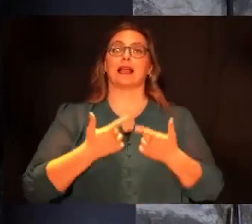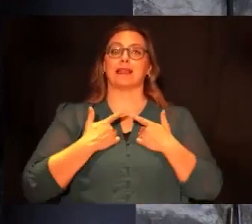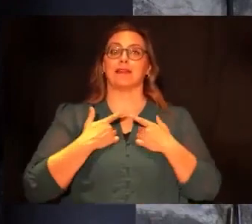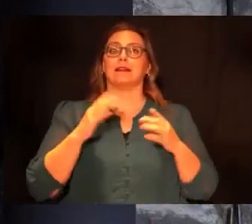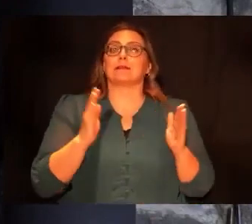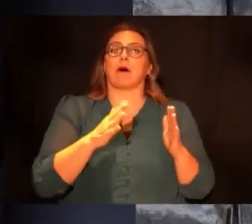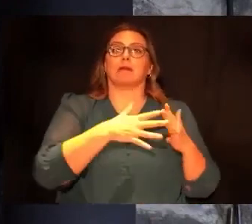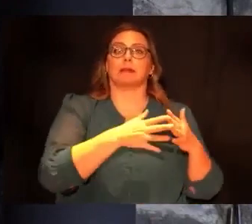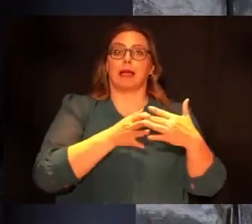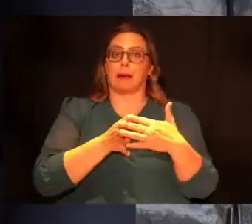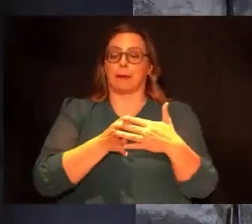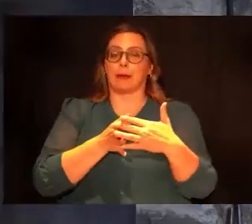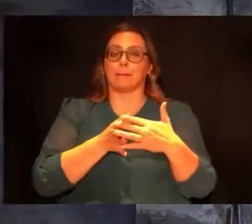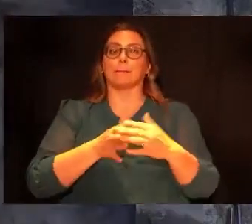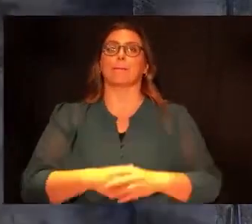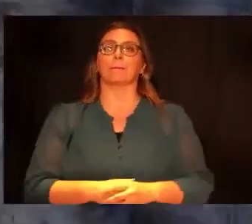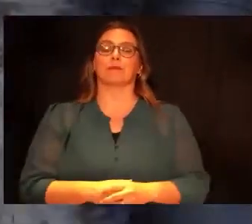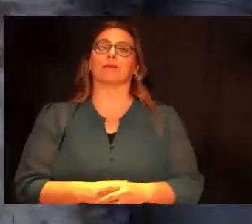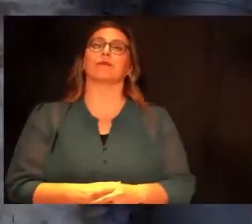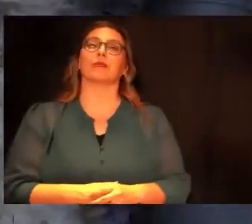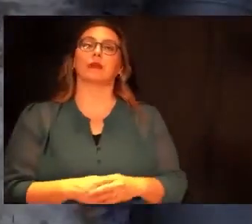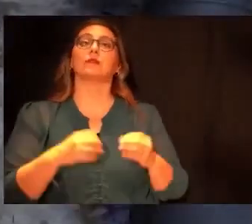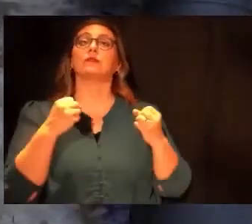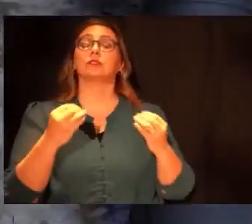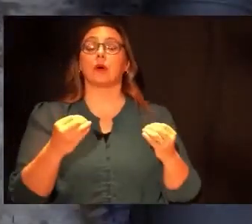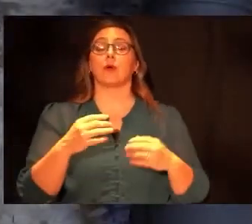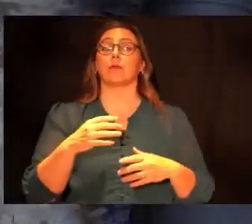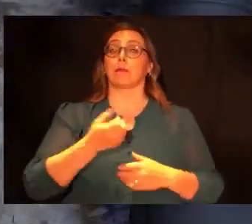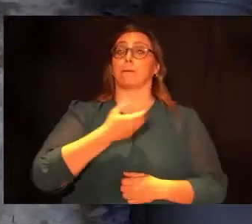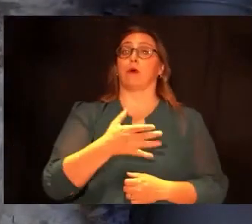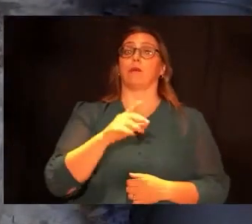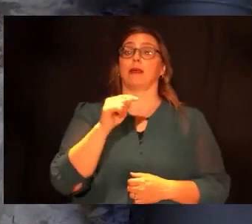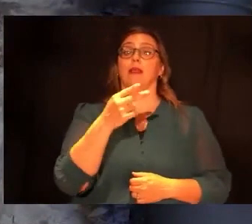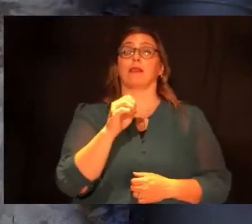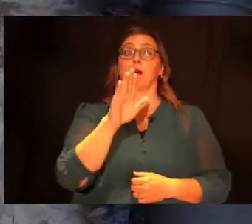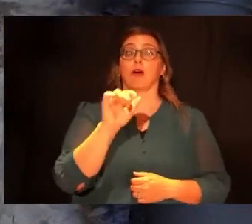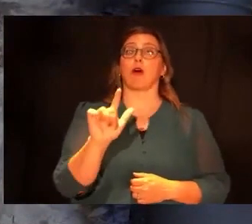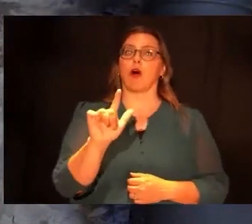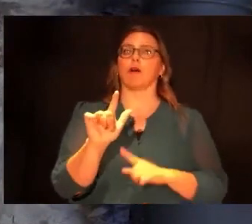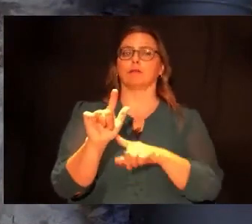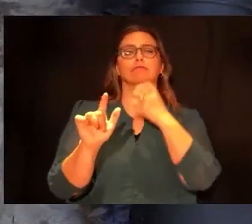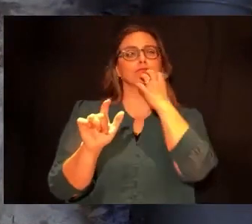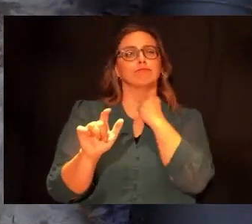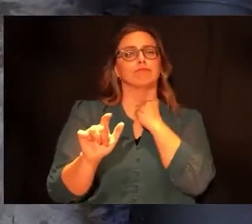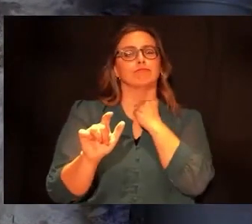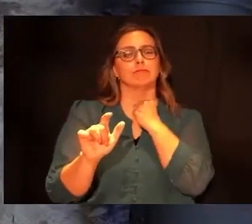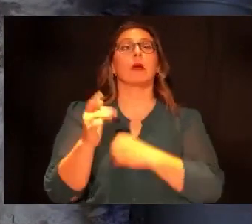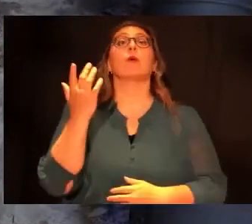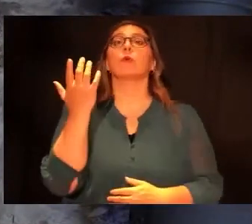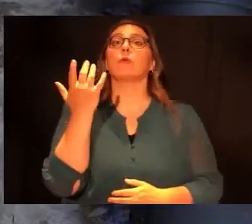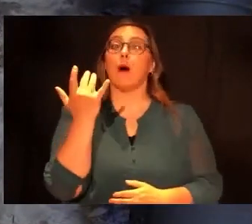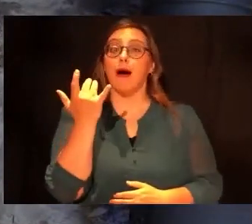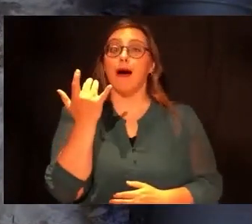cabin that he built. So the call means a lot to me because it